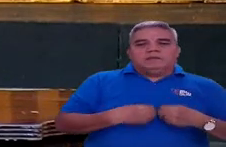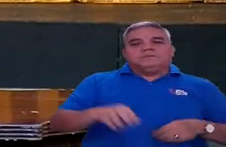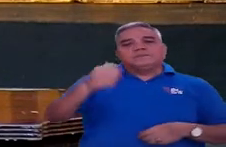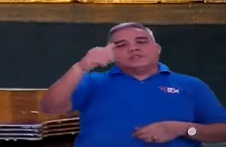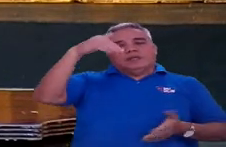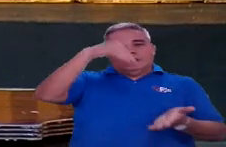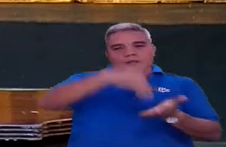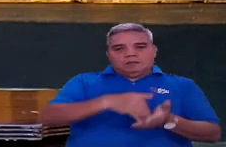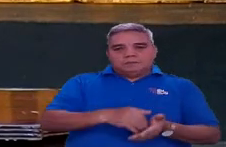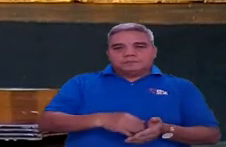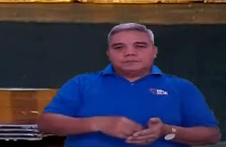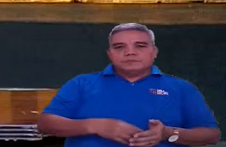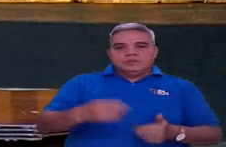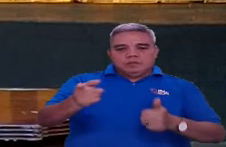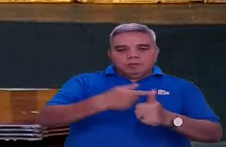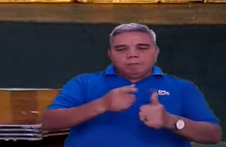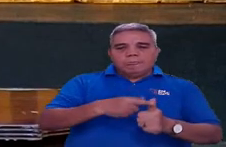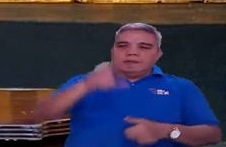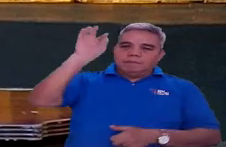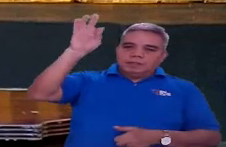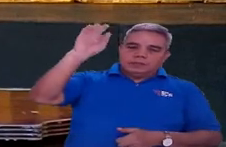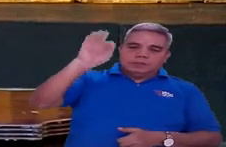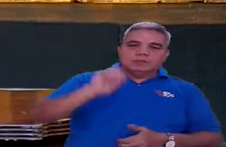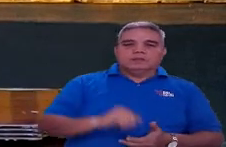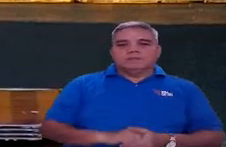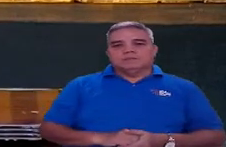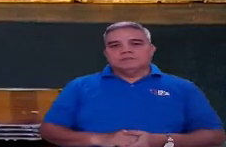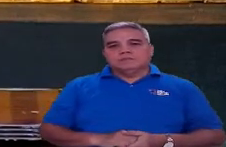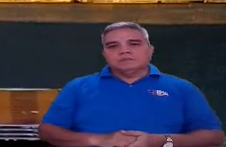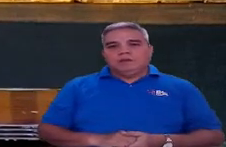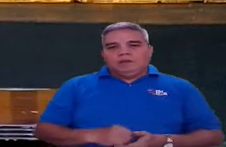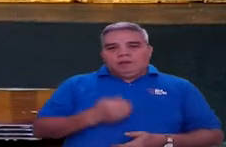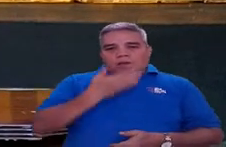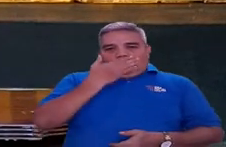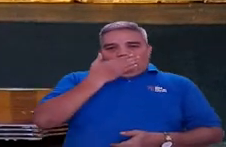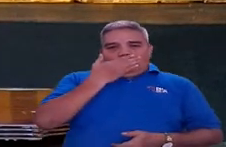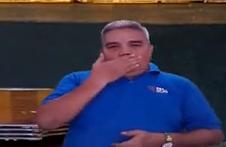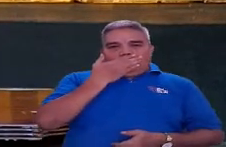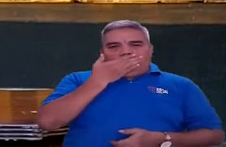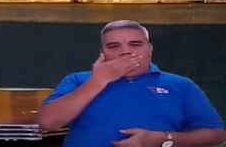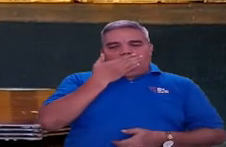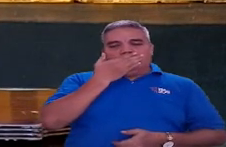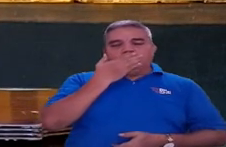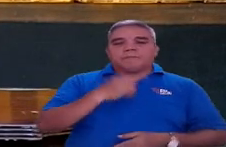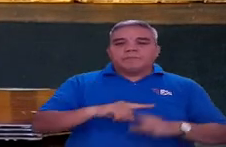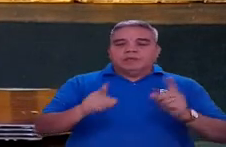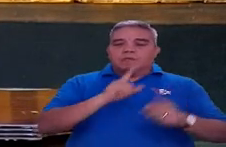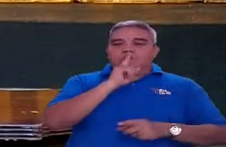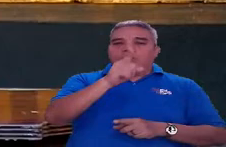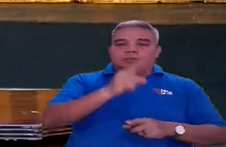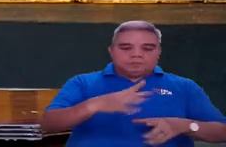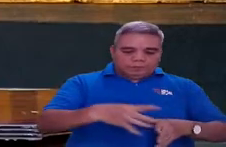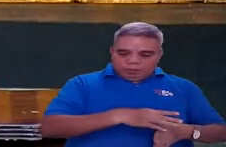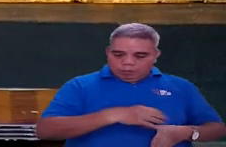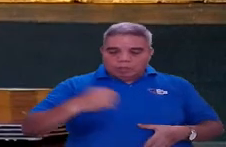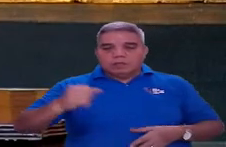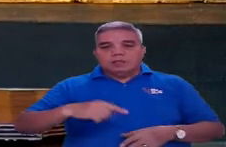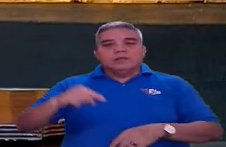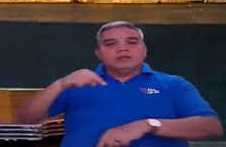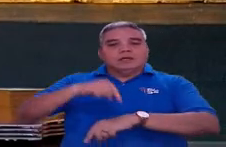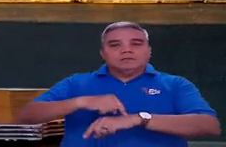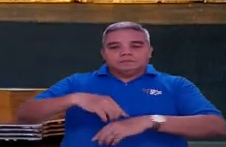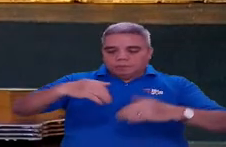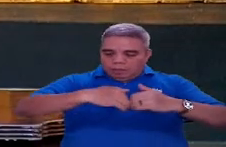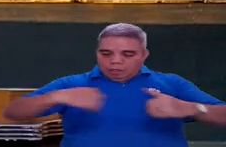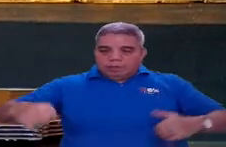10,000 pesos for my personal allowance as the pastor of New Life Bible Baptist Church. Of course, I take away my tithes.